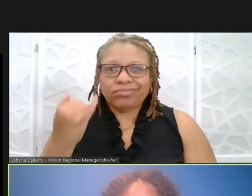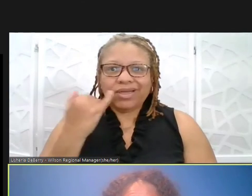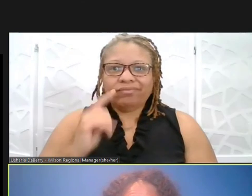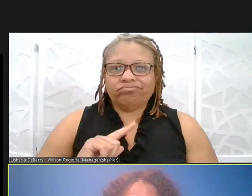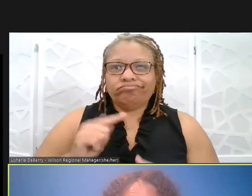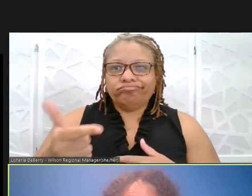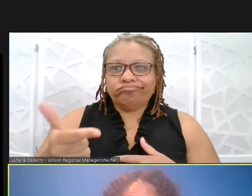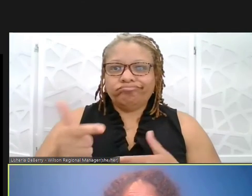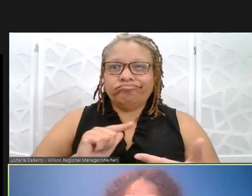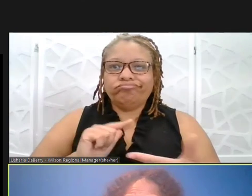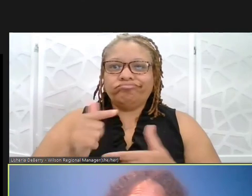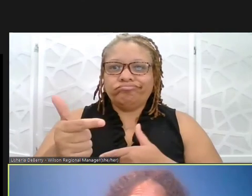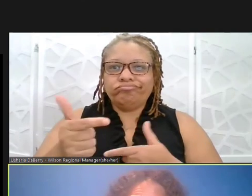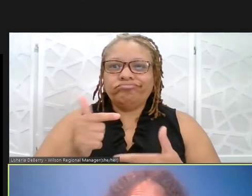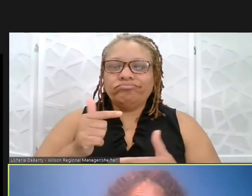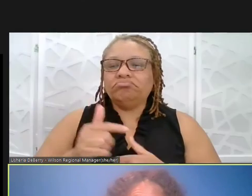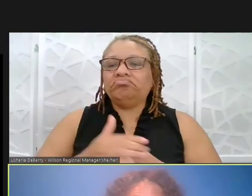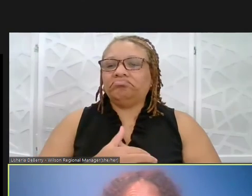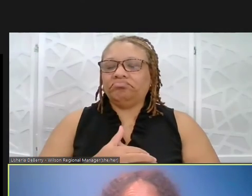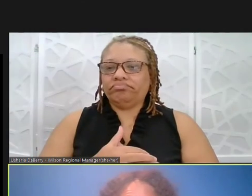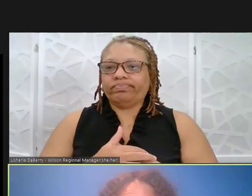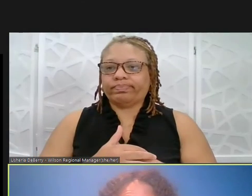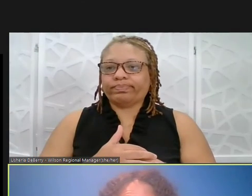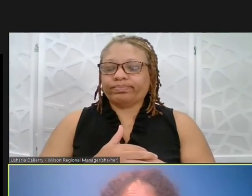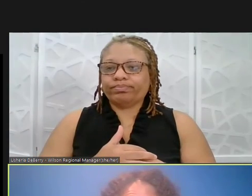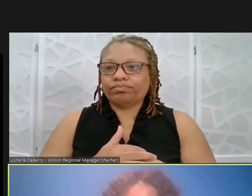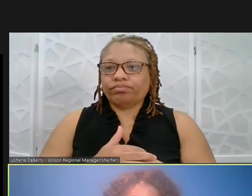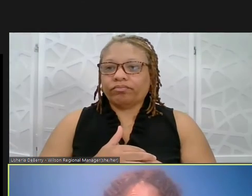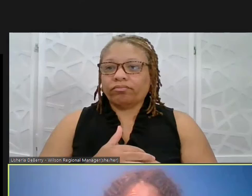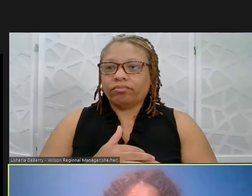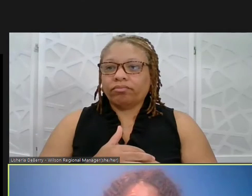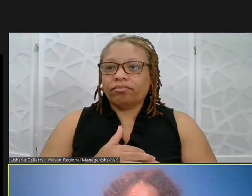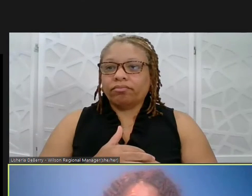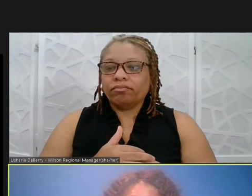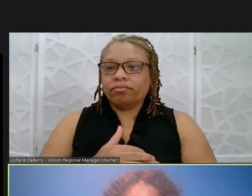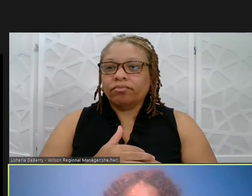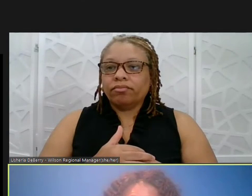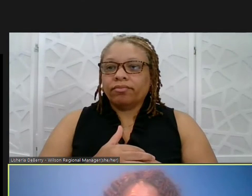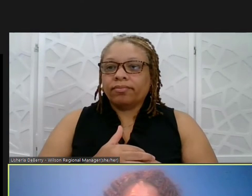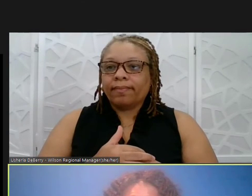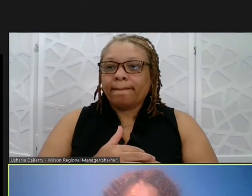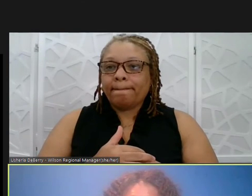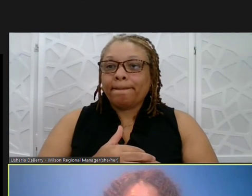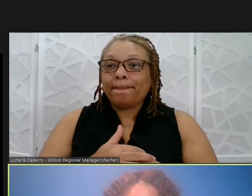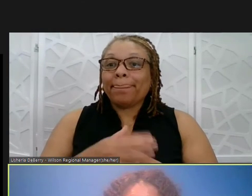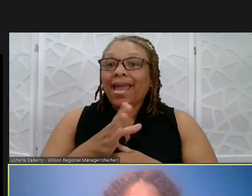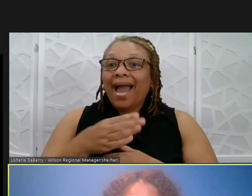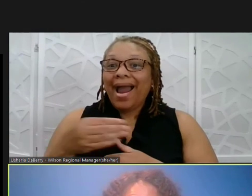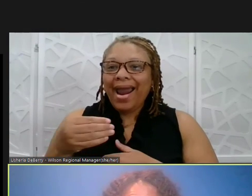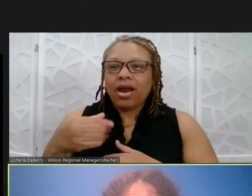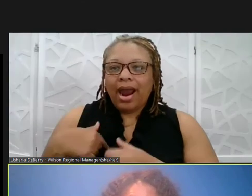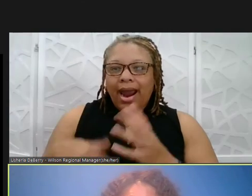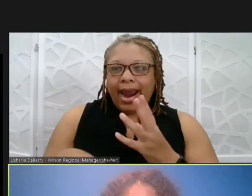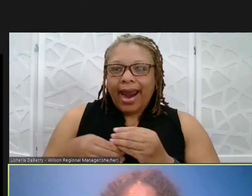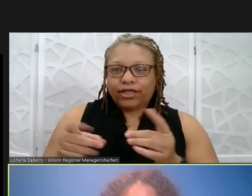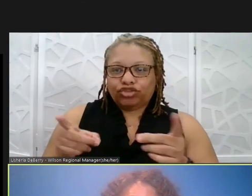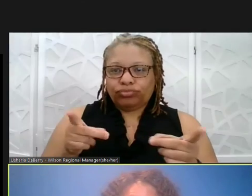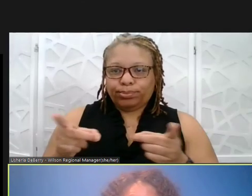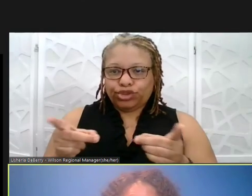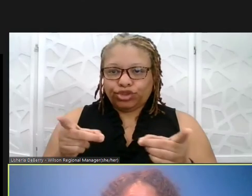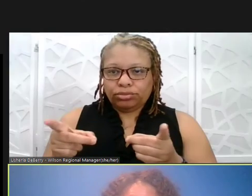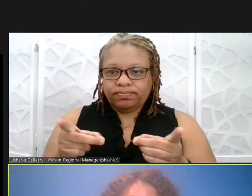name, you say Ursula speaking, 1, 2, 3, and you turn take that way. That is deaf